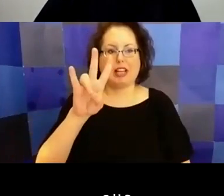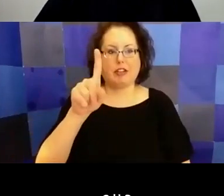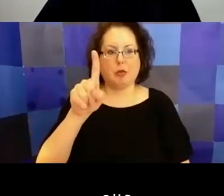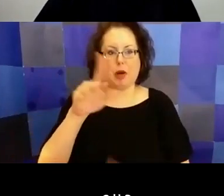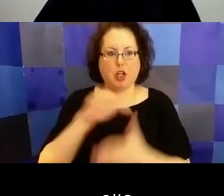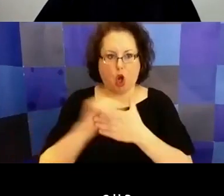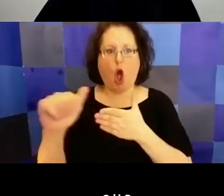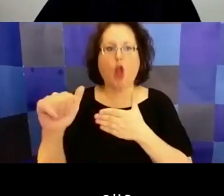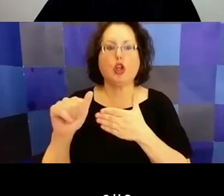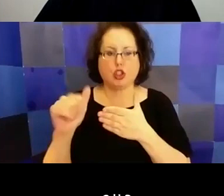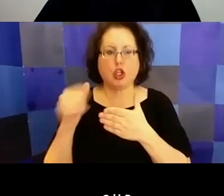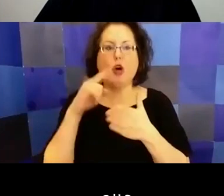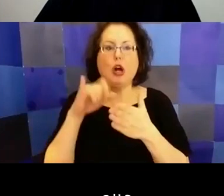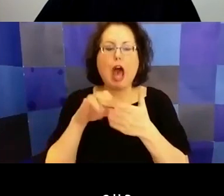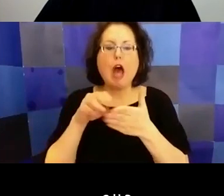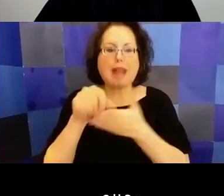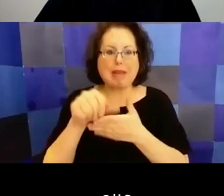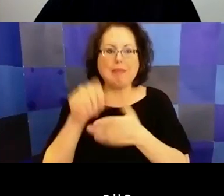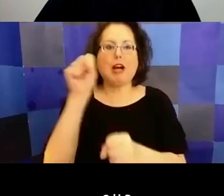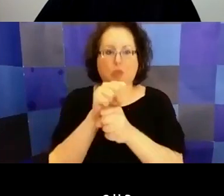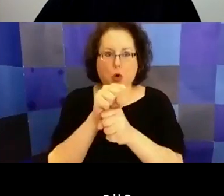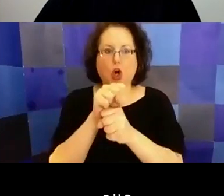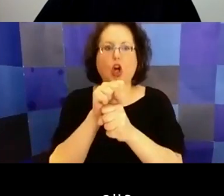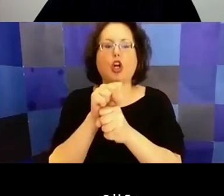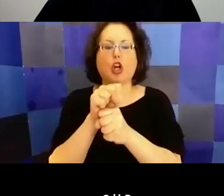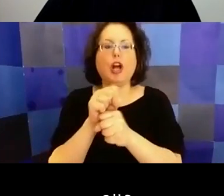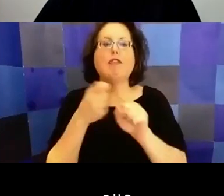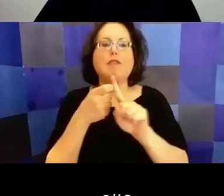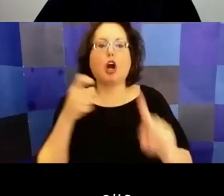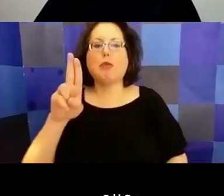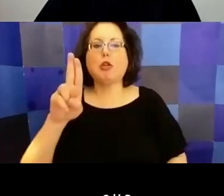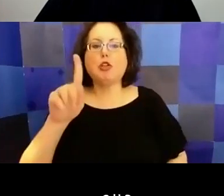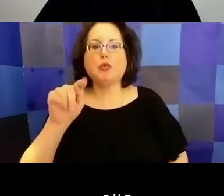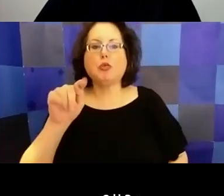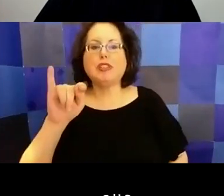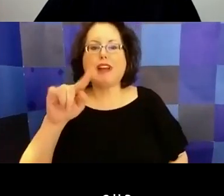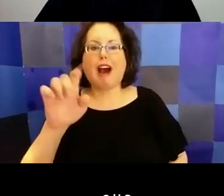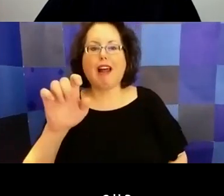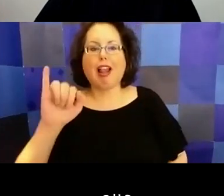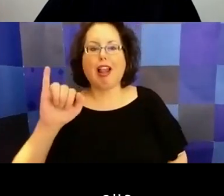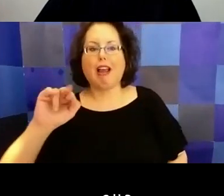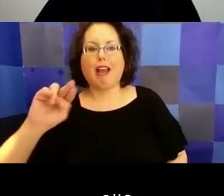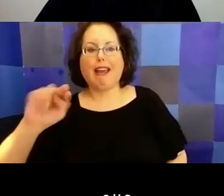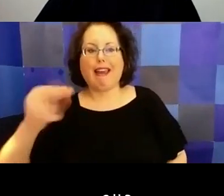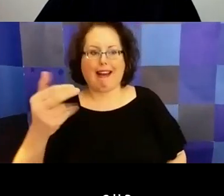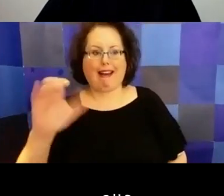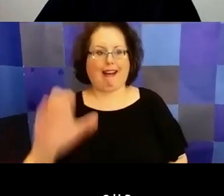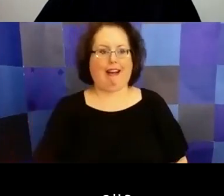$488,971 for payment of work performed by Utile Inc.